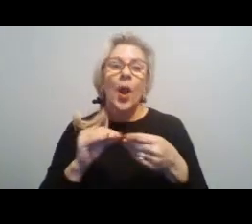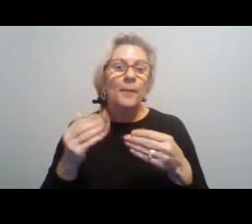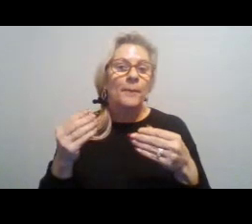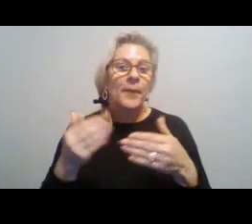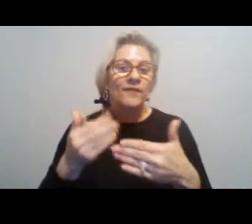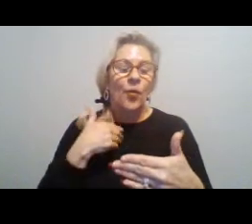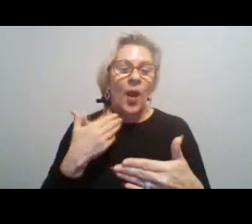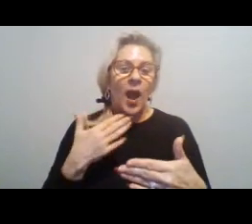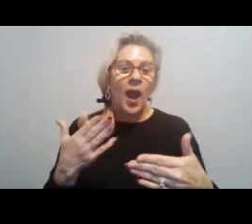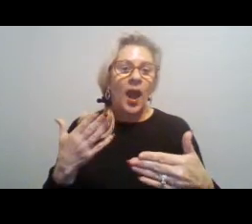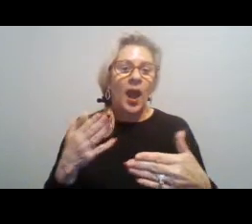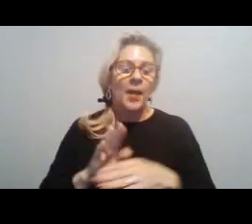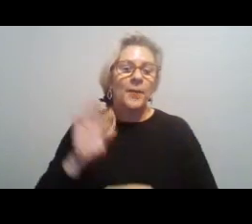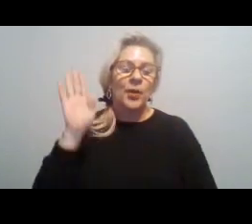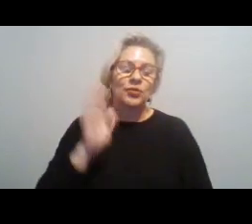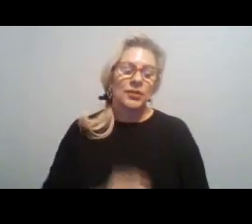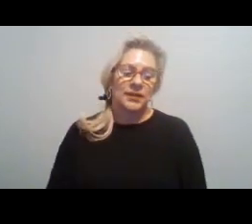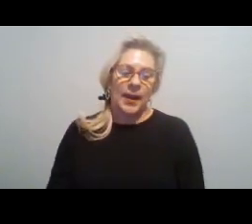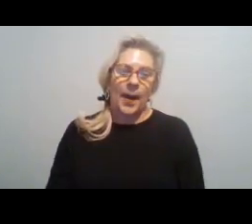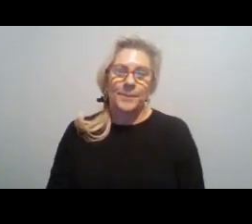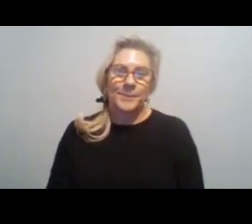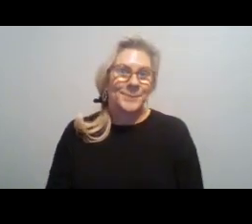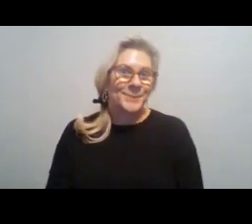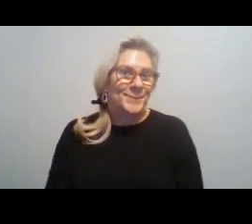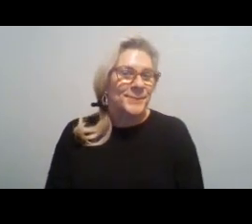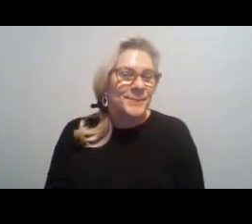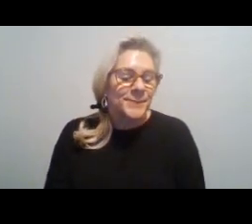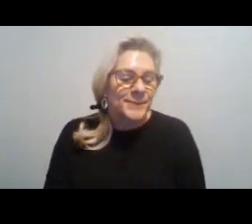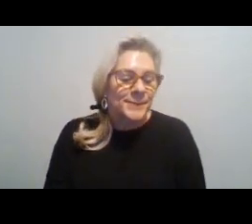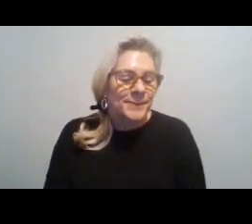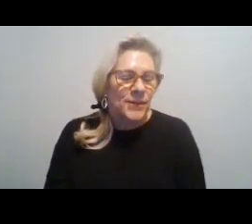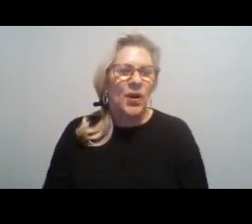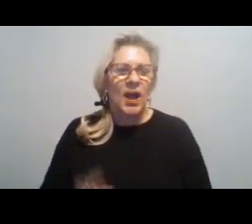hearing? Just like to raise an issue that,